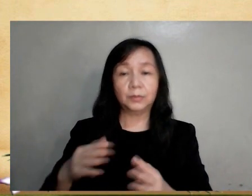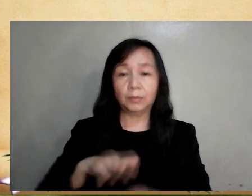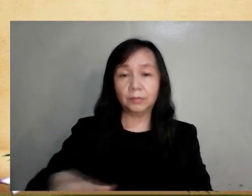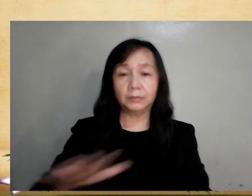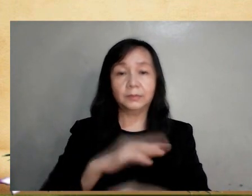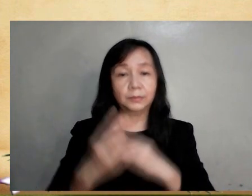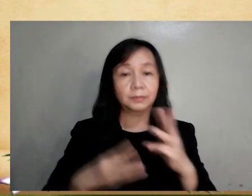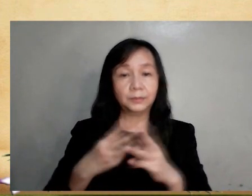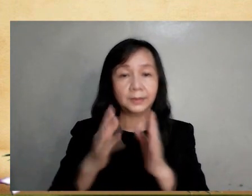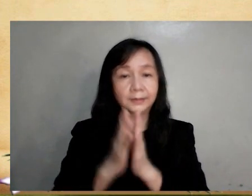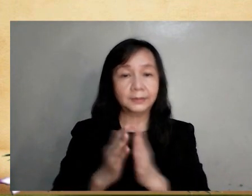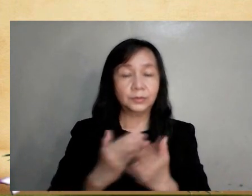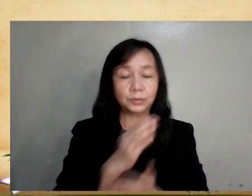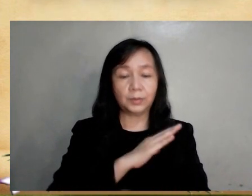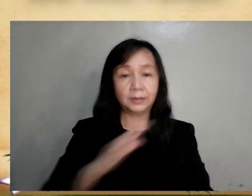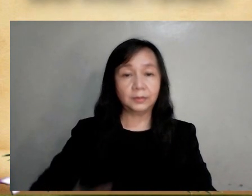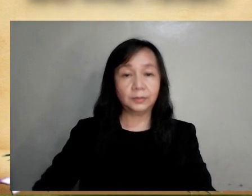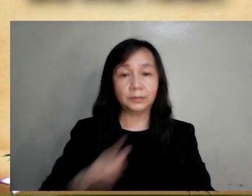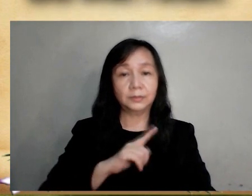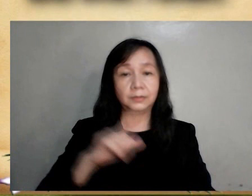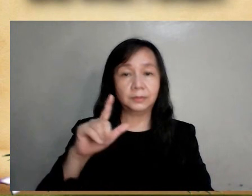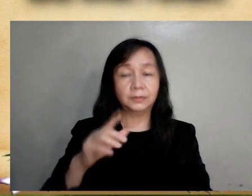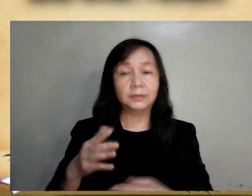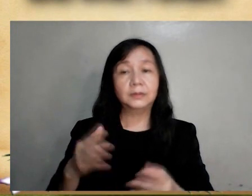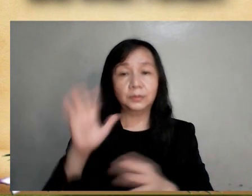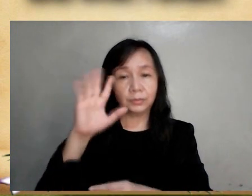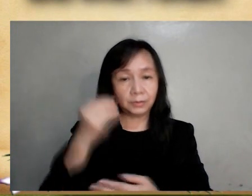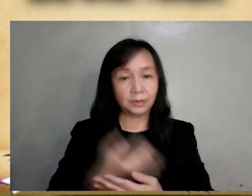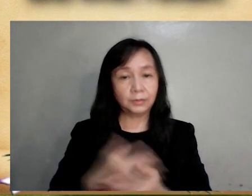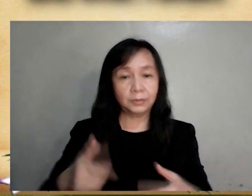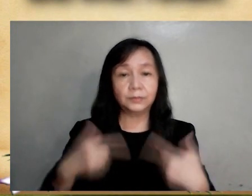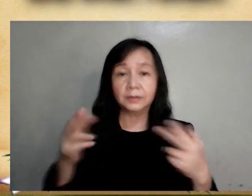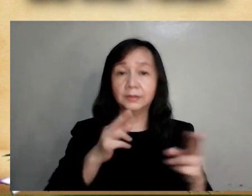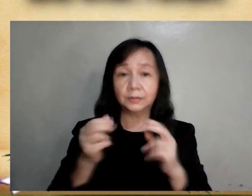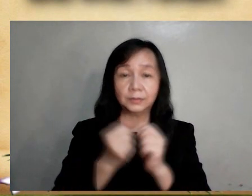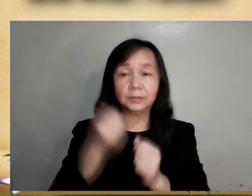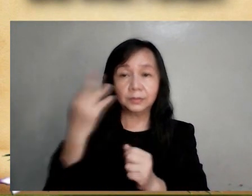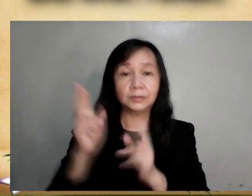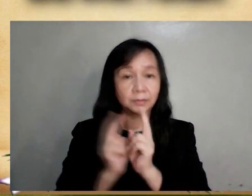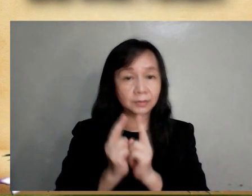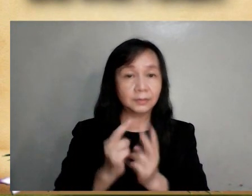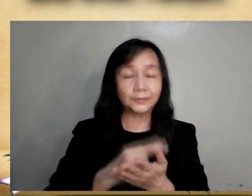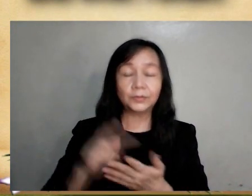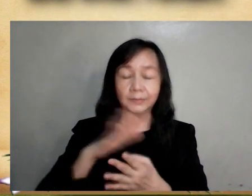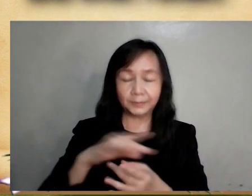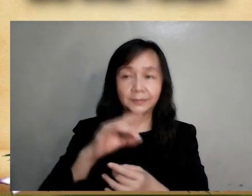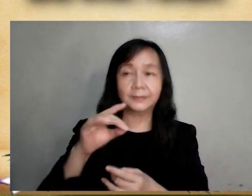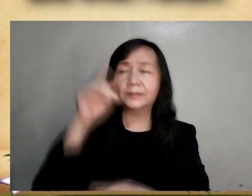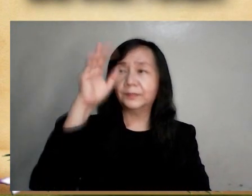world. We ask this through our Lord Jesus Christ, your Son, who lives and reigns with you in the unity of the Holy